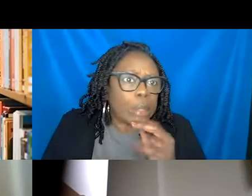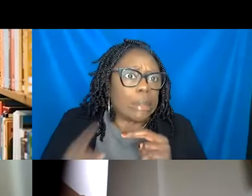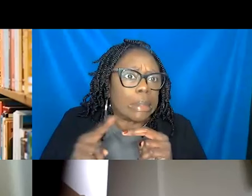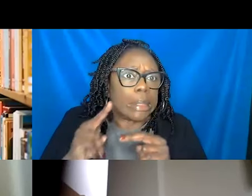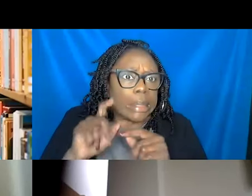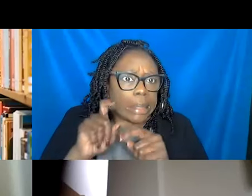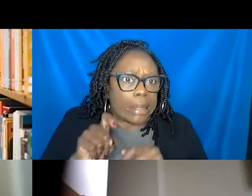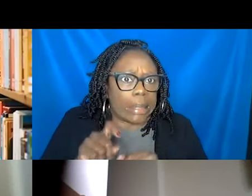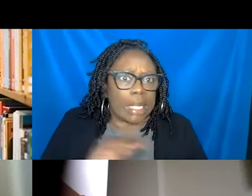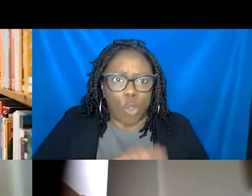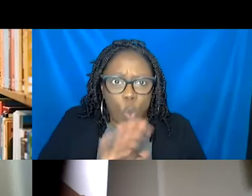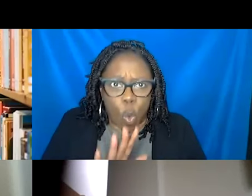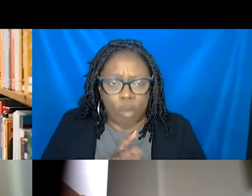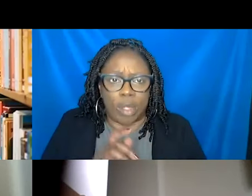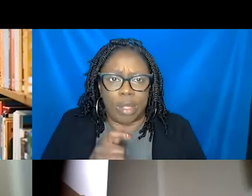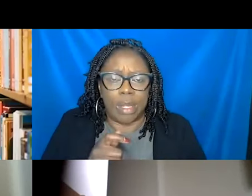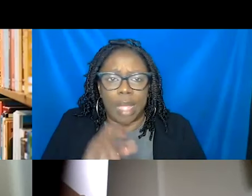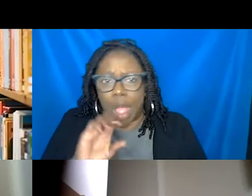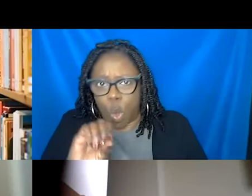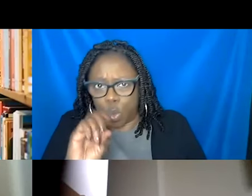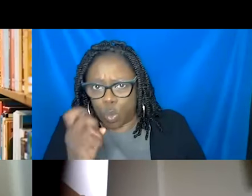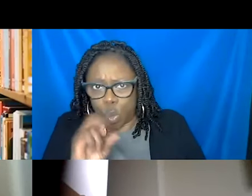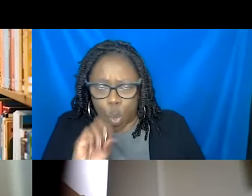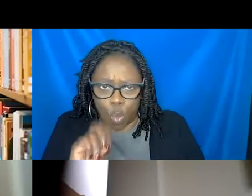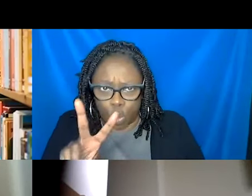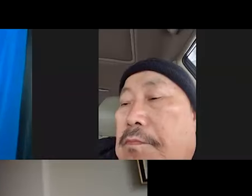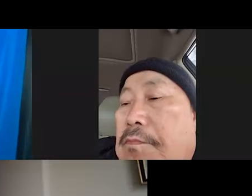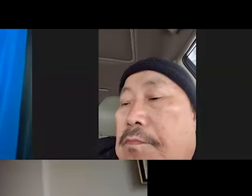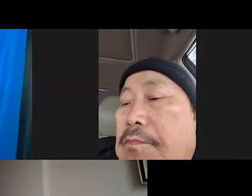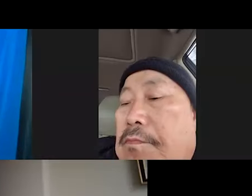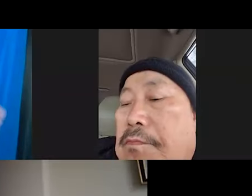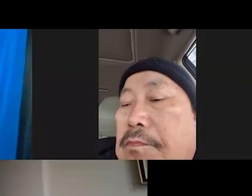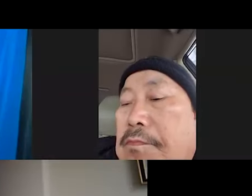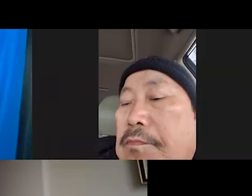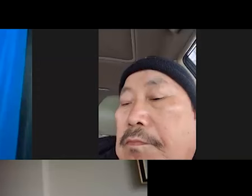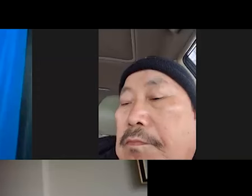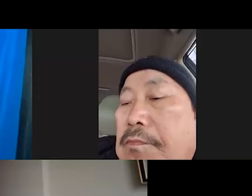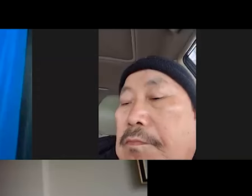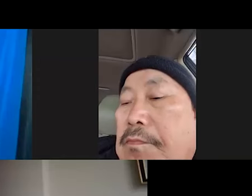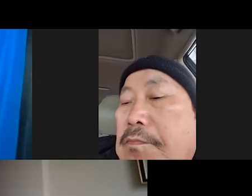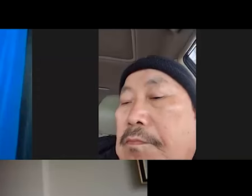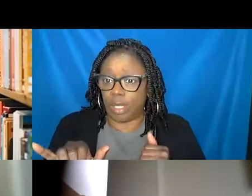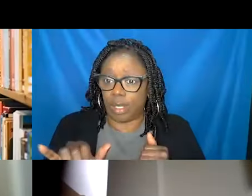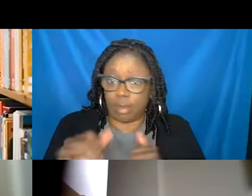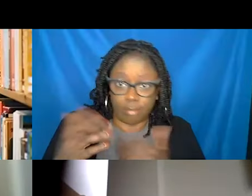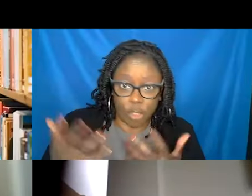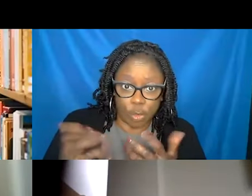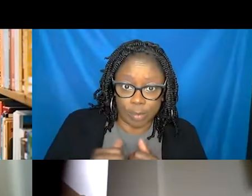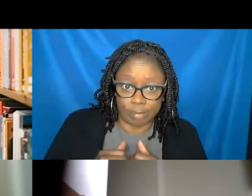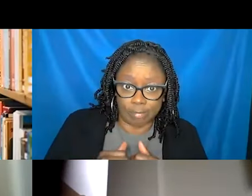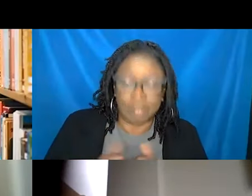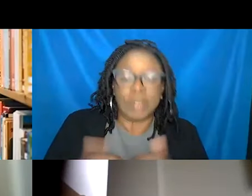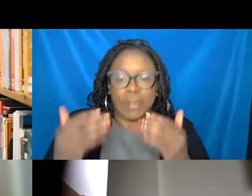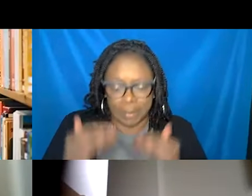COVID, oxygen, all those things. Very, very important what you do. Thank you so much. Jeffrey, how